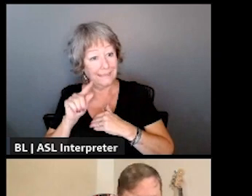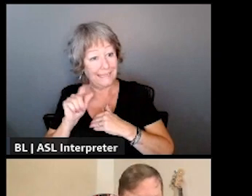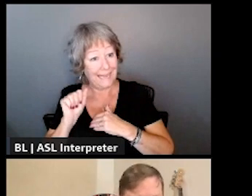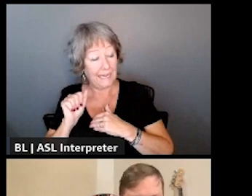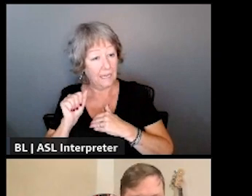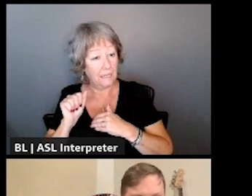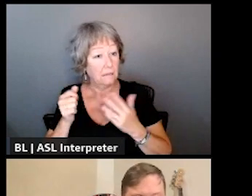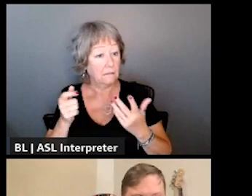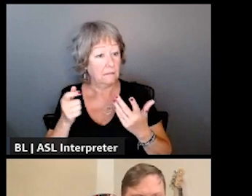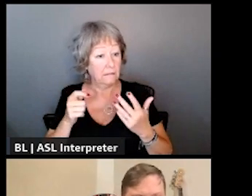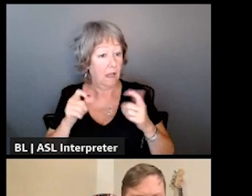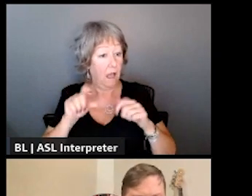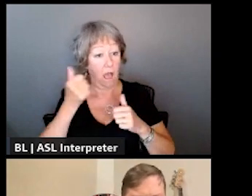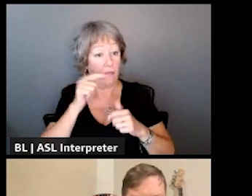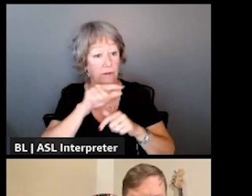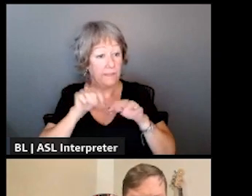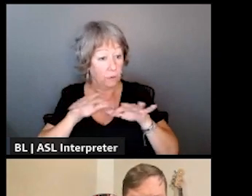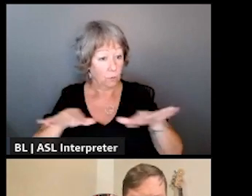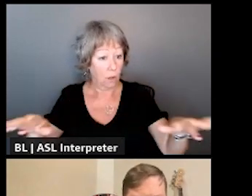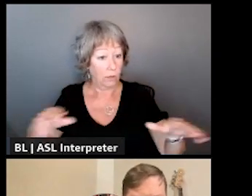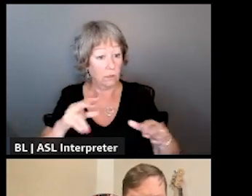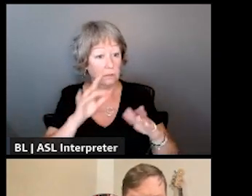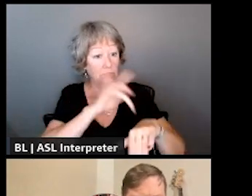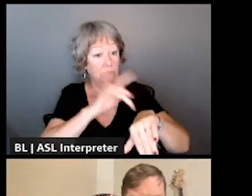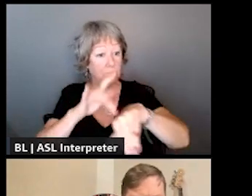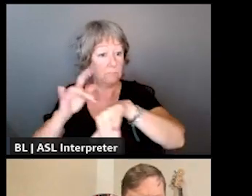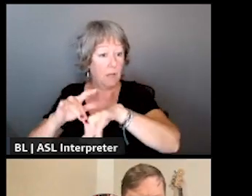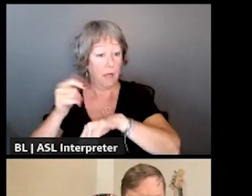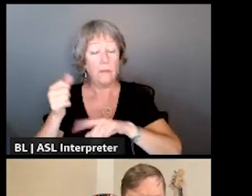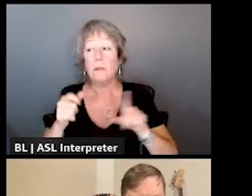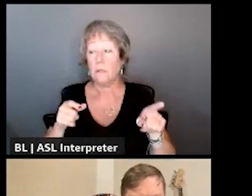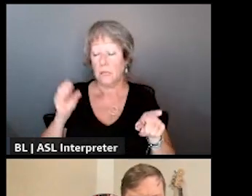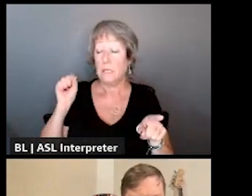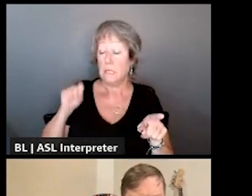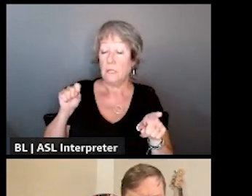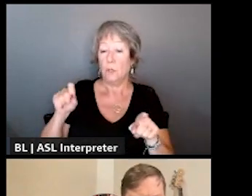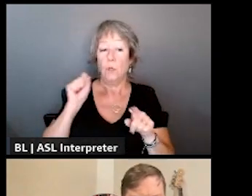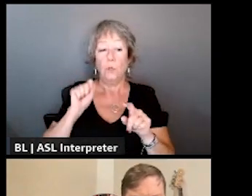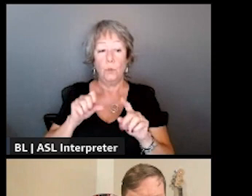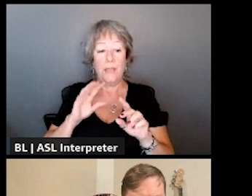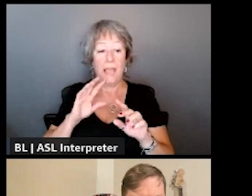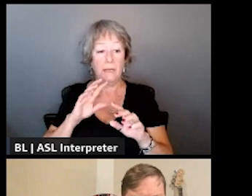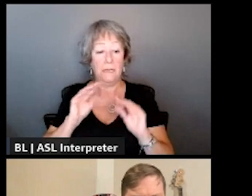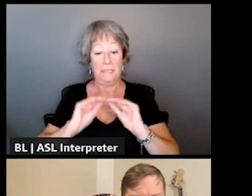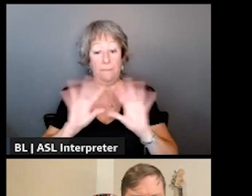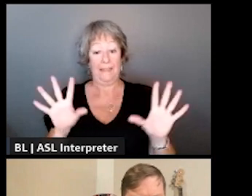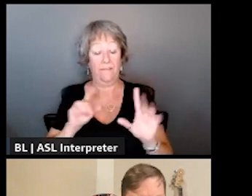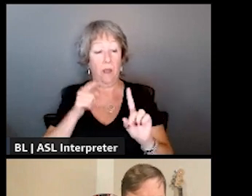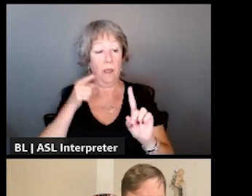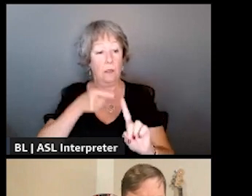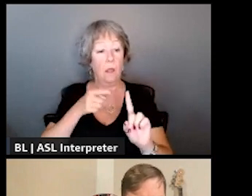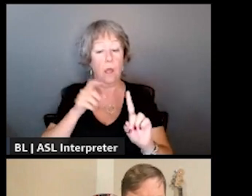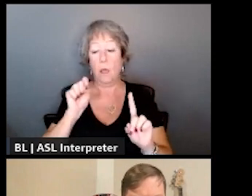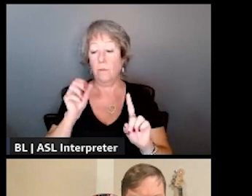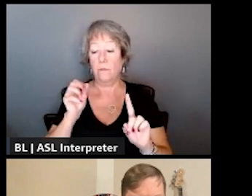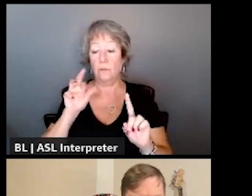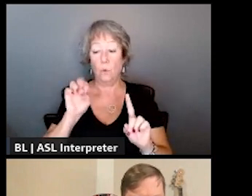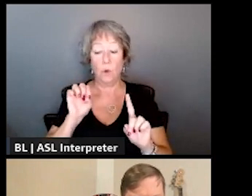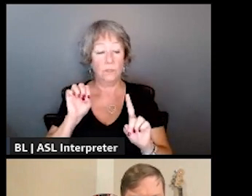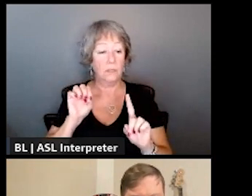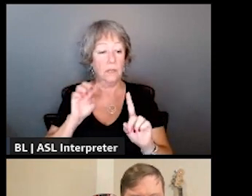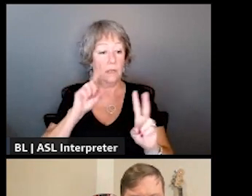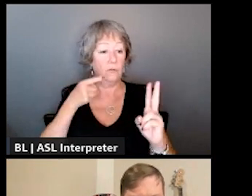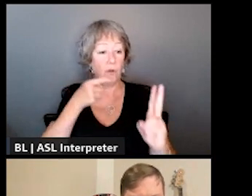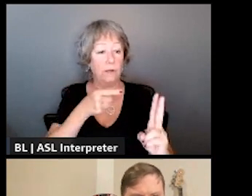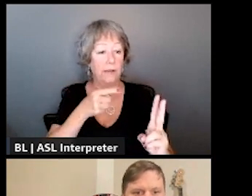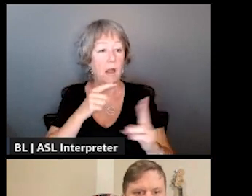databases being crawled by the same crawler? Yeah, you can specify the source as well. As long as you're specifying the source and the target, I would use multiple